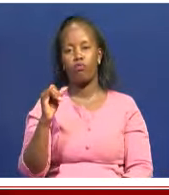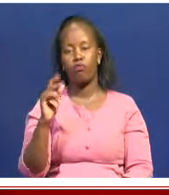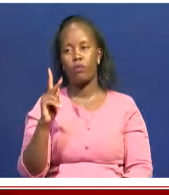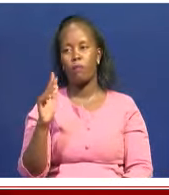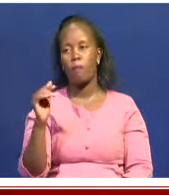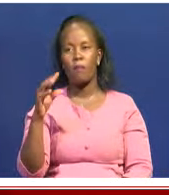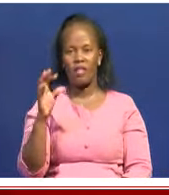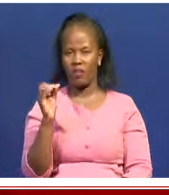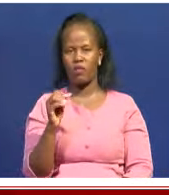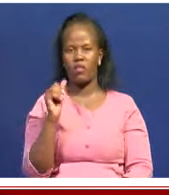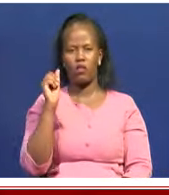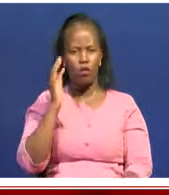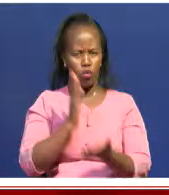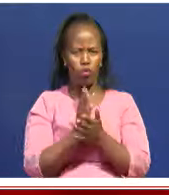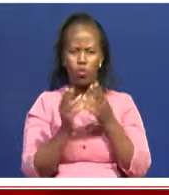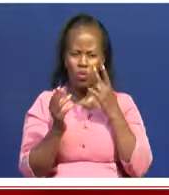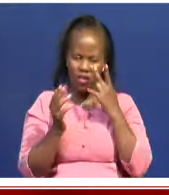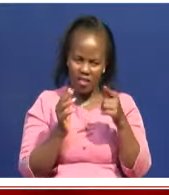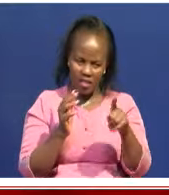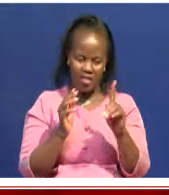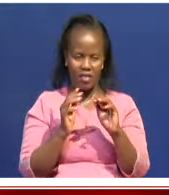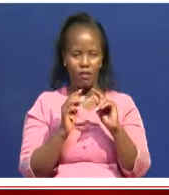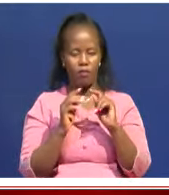cannot go in there, pick them and take them back home.